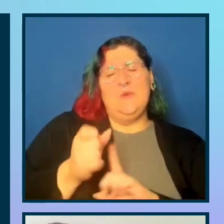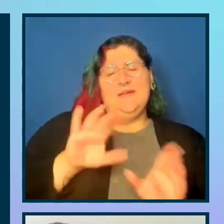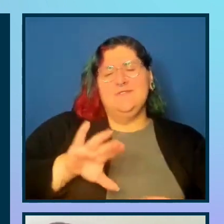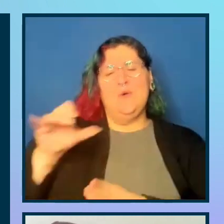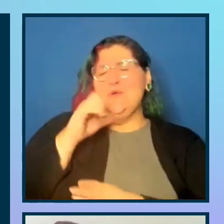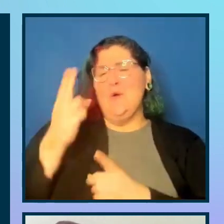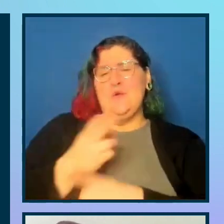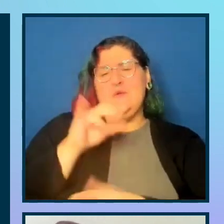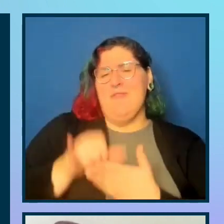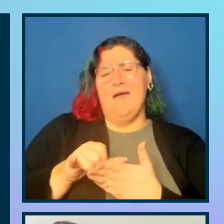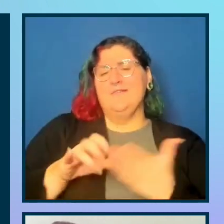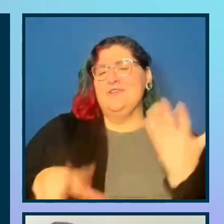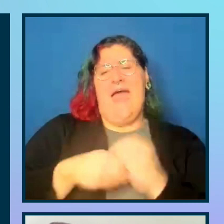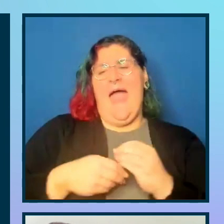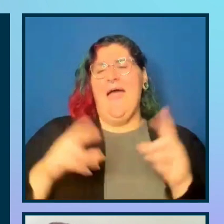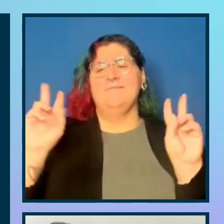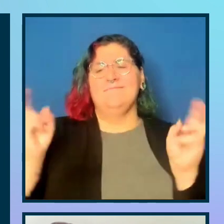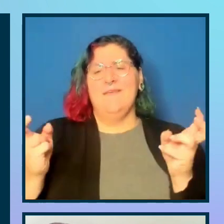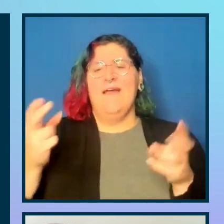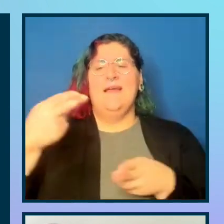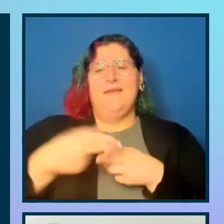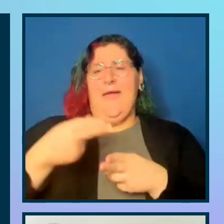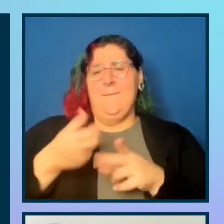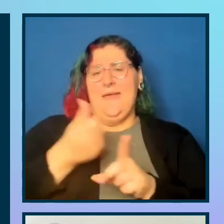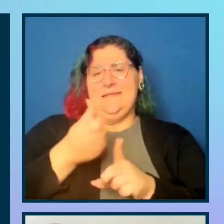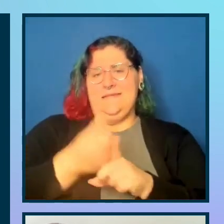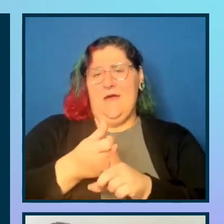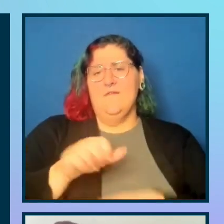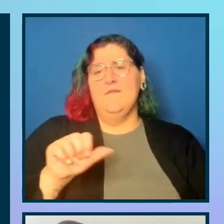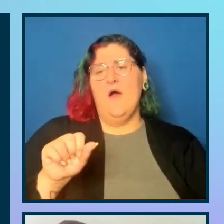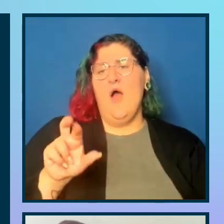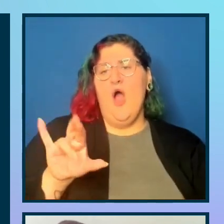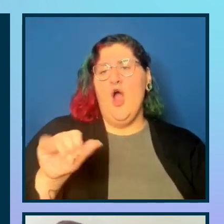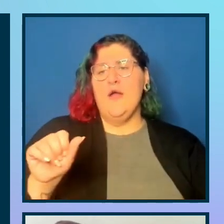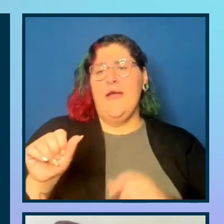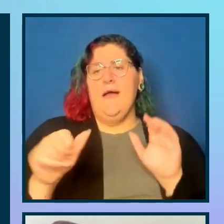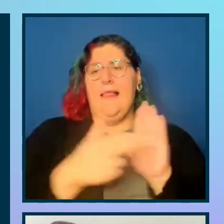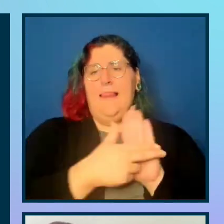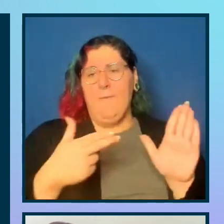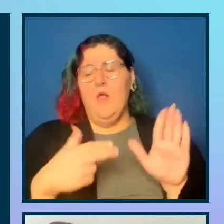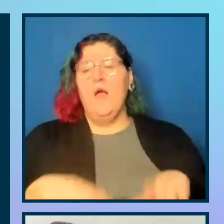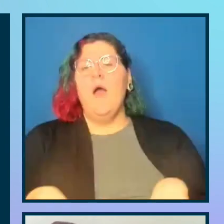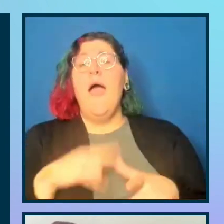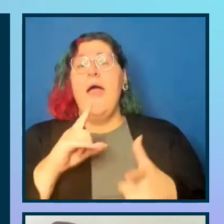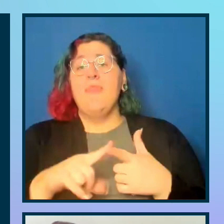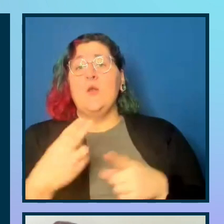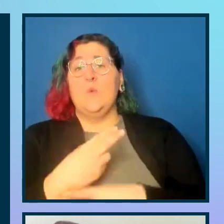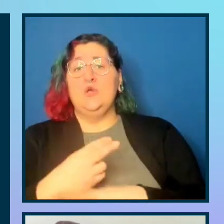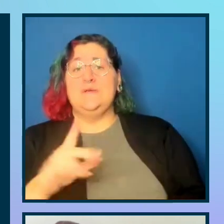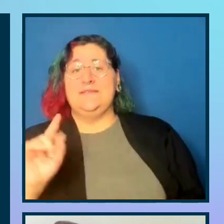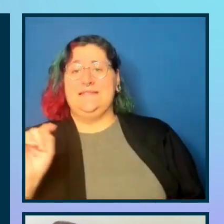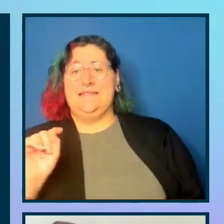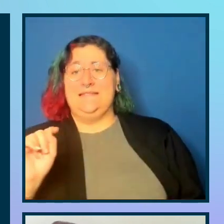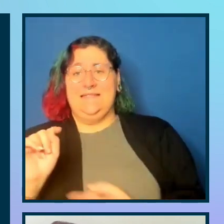is called aria label. And then we pass in a translation. T is just our translation helper, and it indicates to our basic layer framework, it's